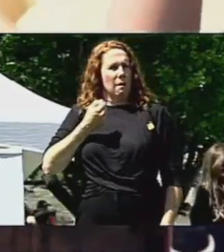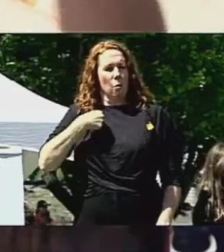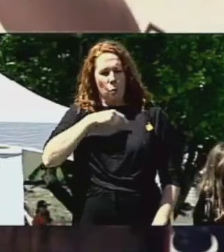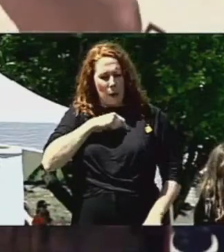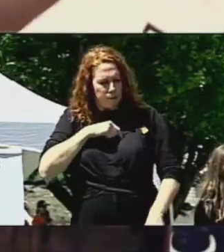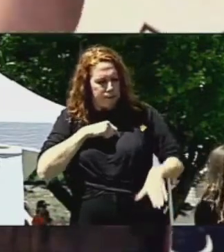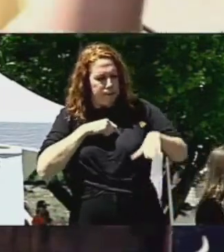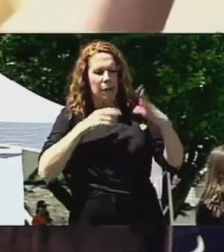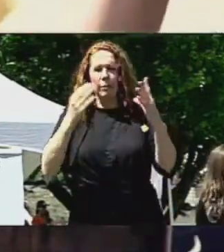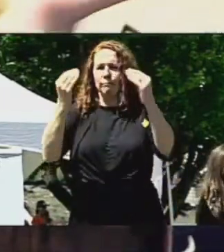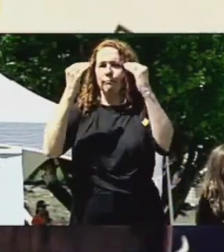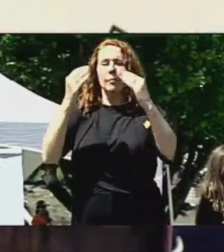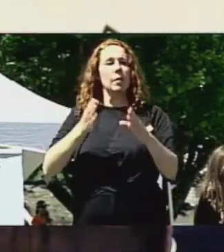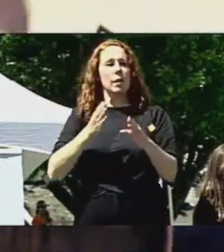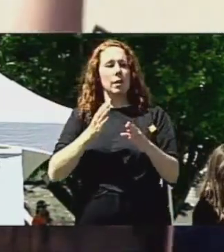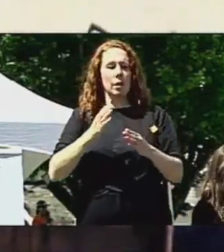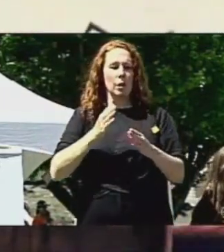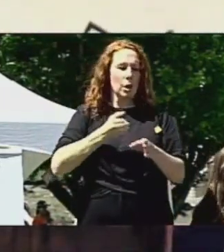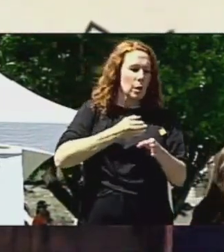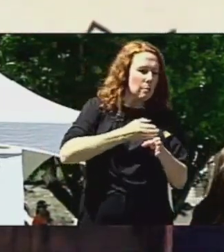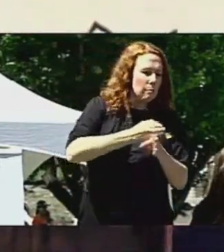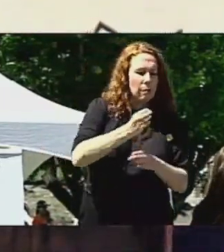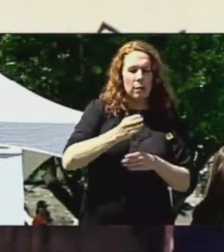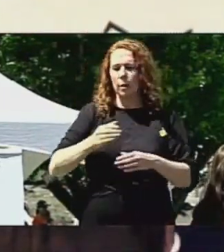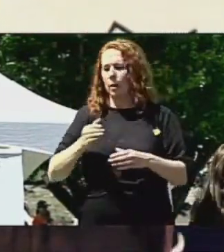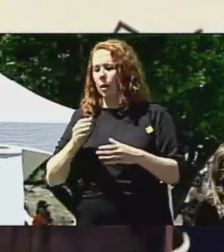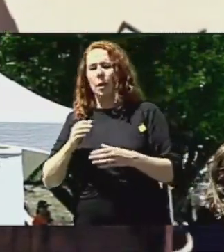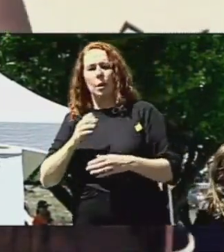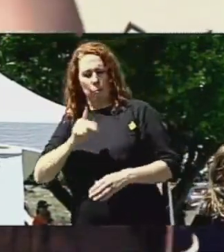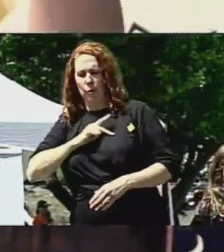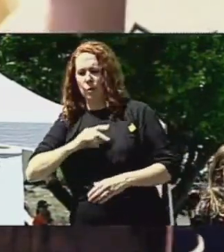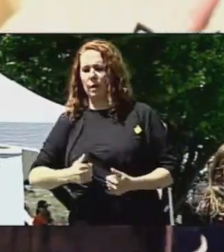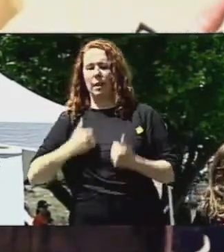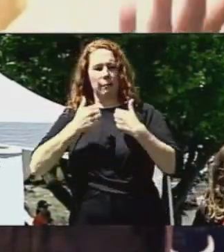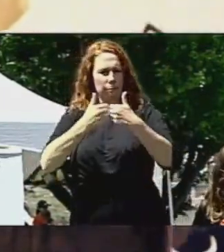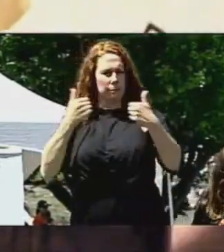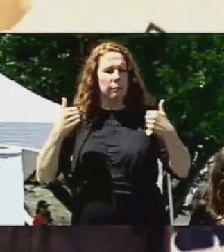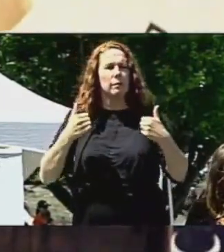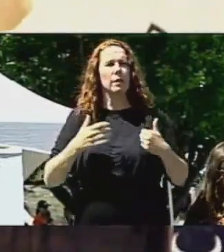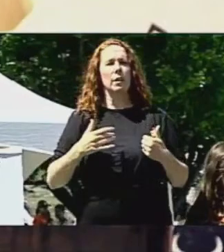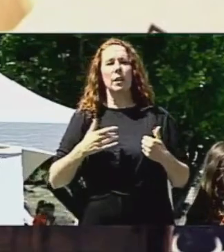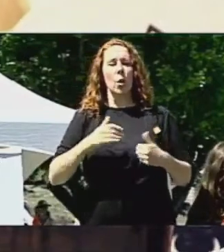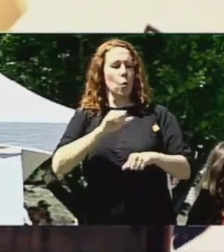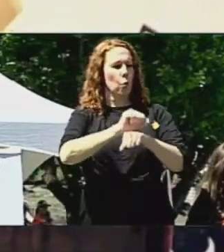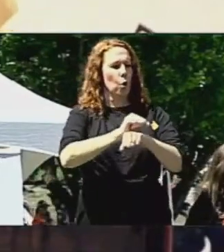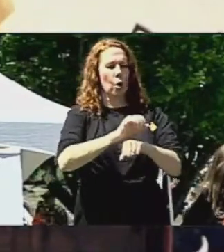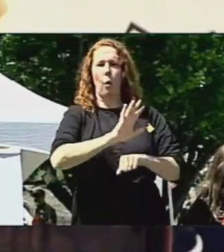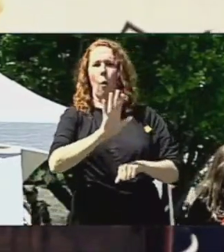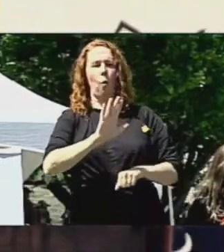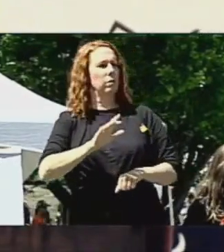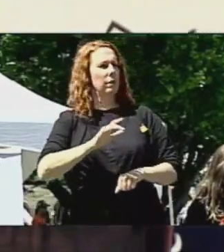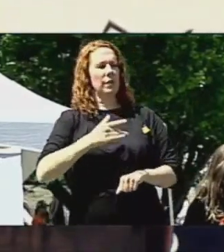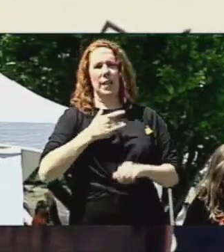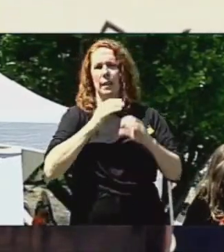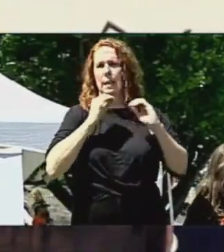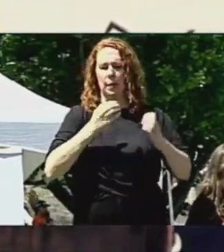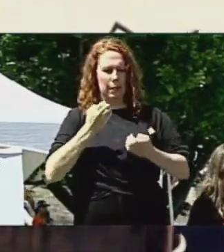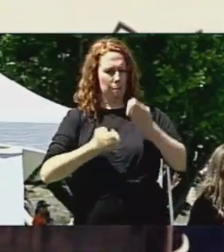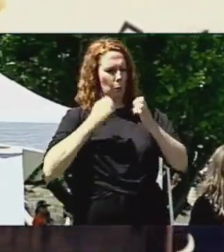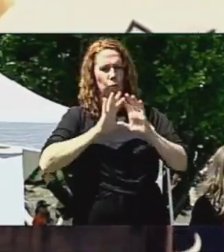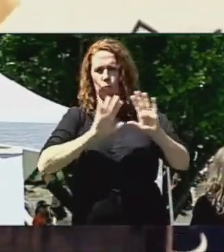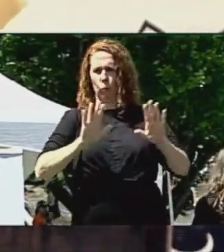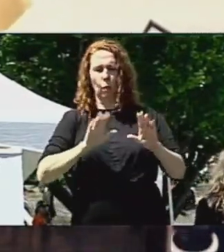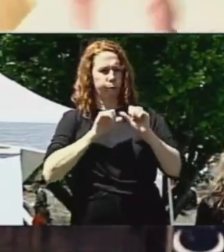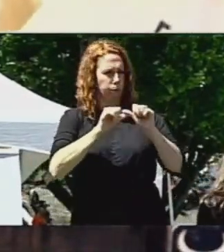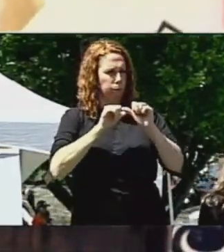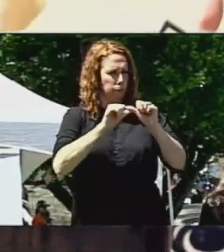our personal and professional lives should be separate and that you can't feel your work and that you